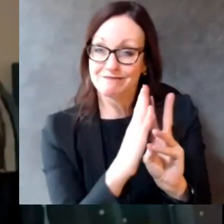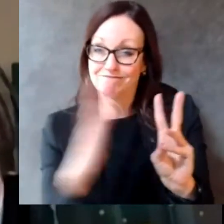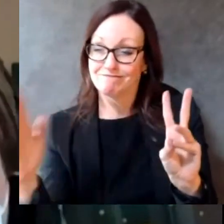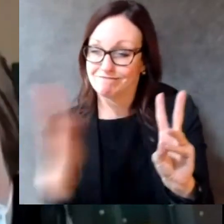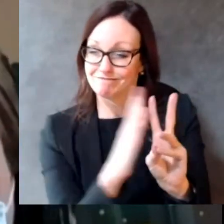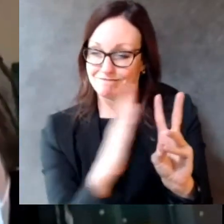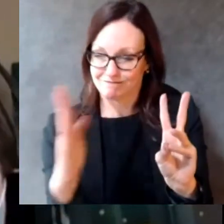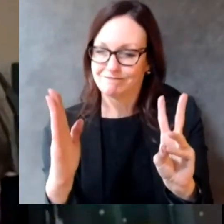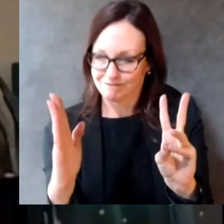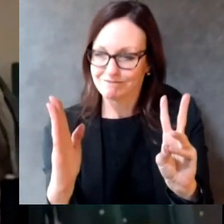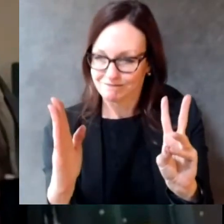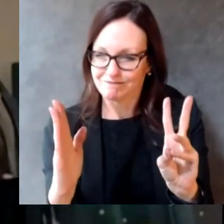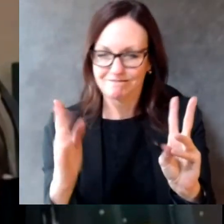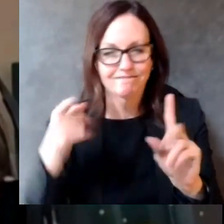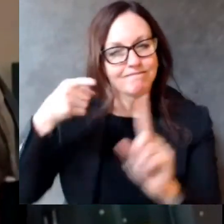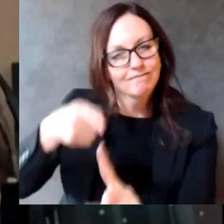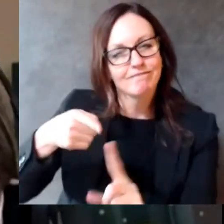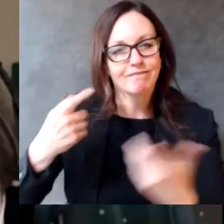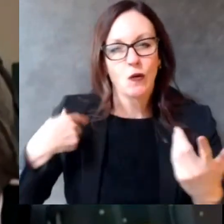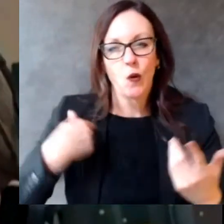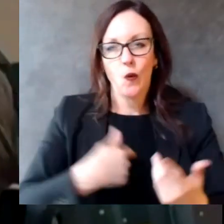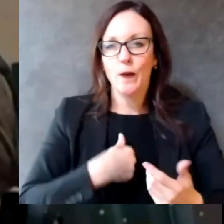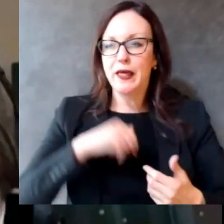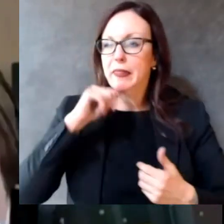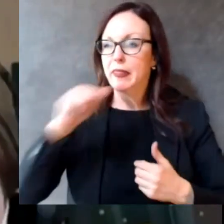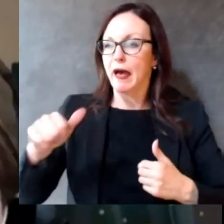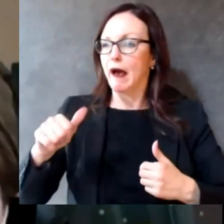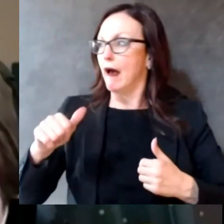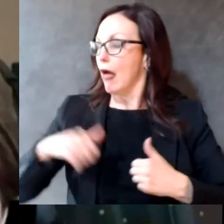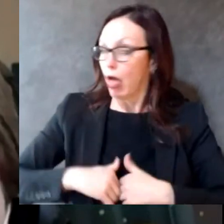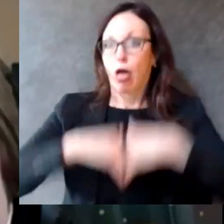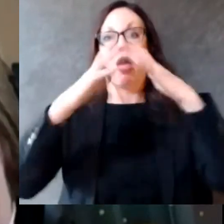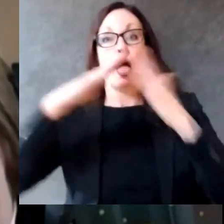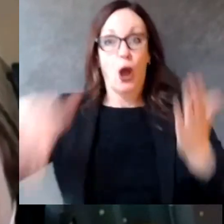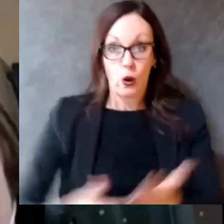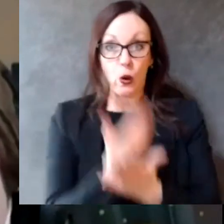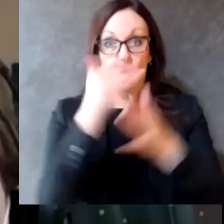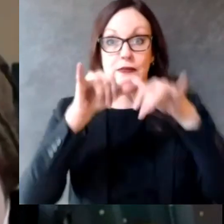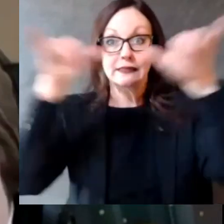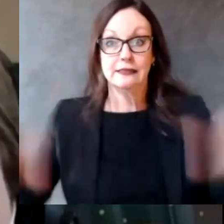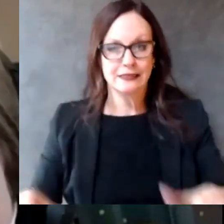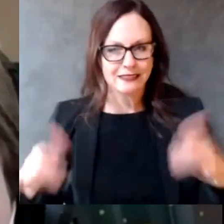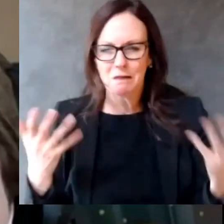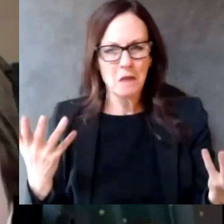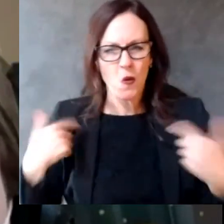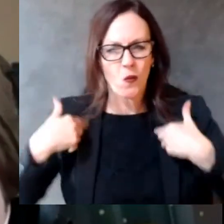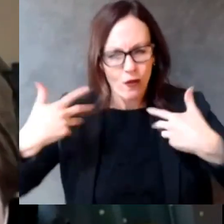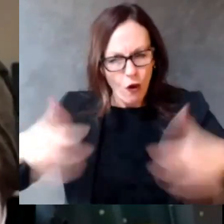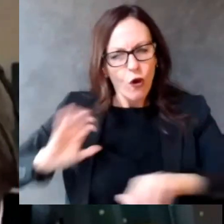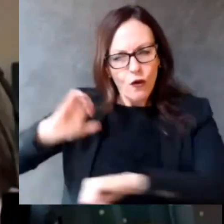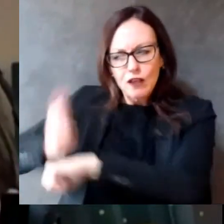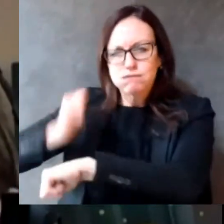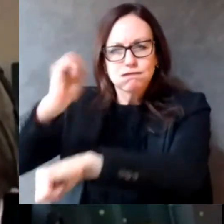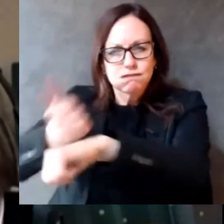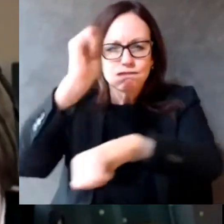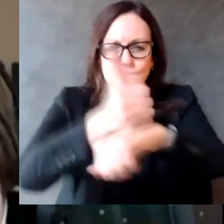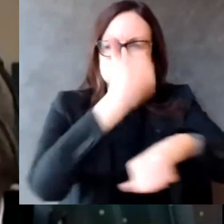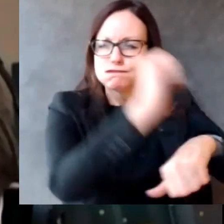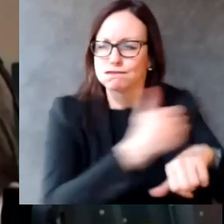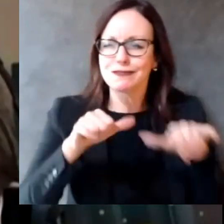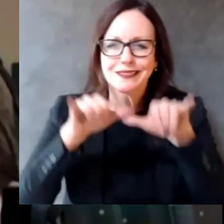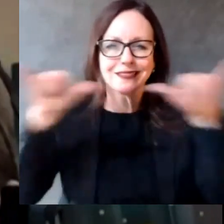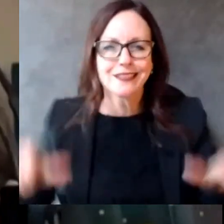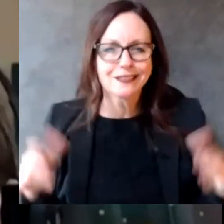bicycleable from a few locations. And like you mentioned, we're also working with schools. We have worked with